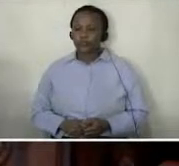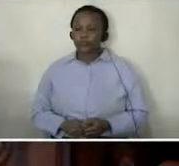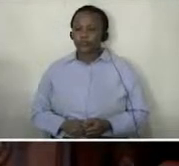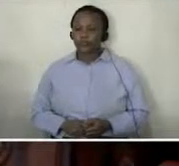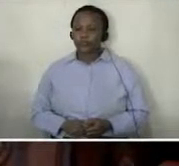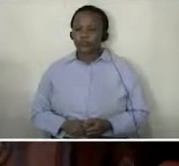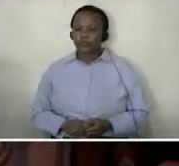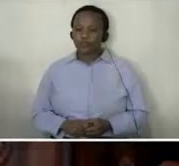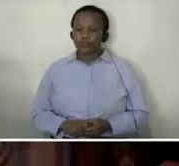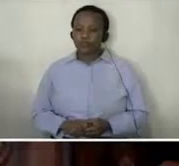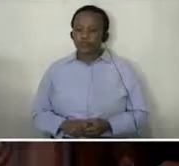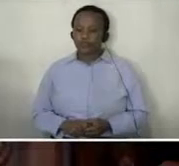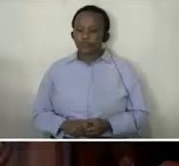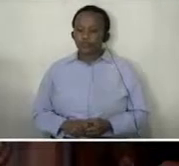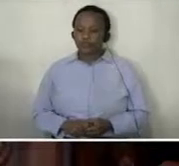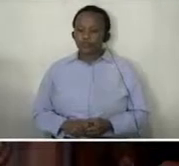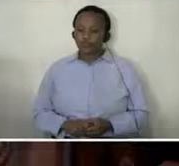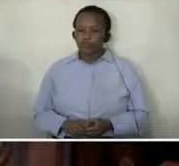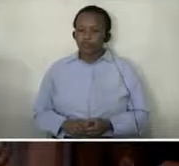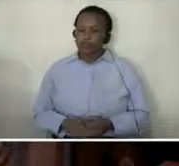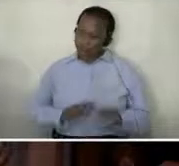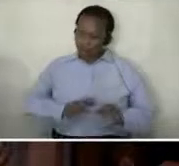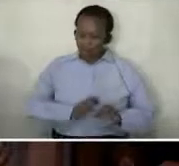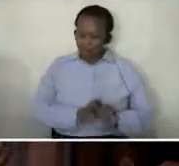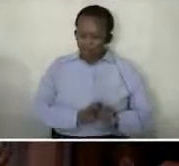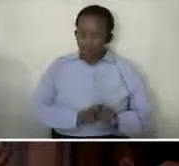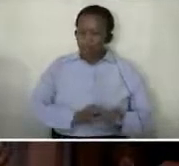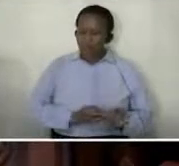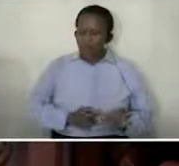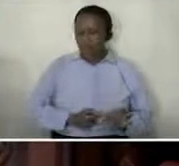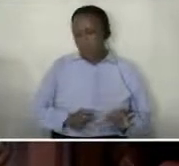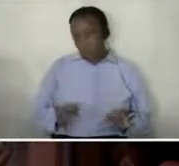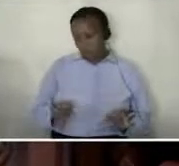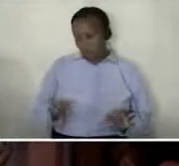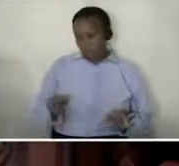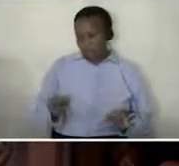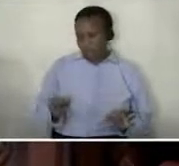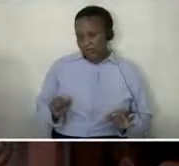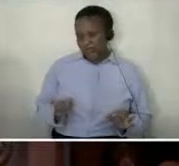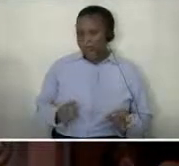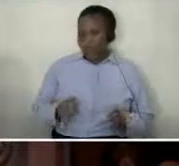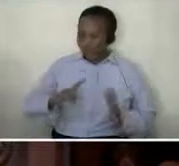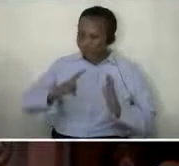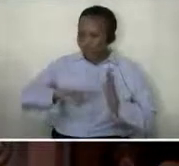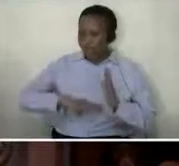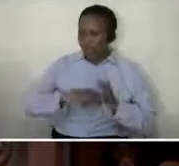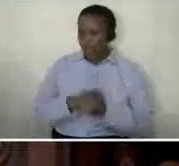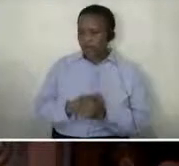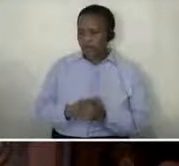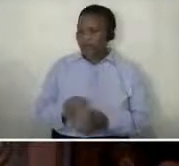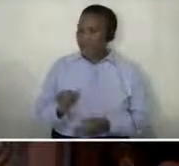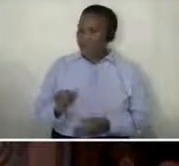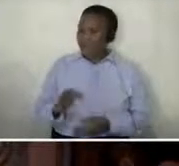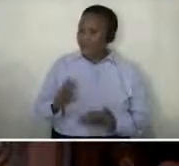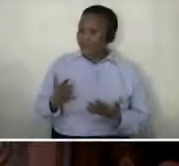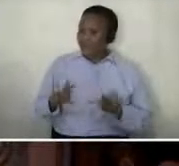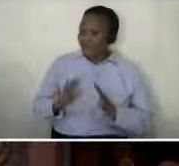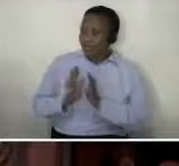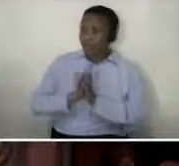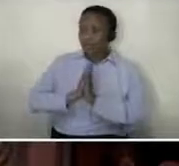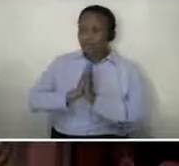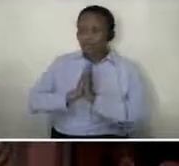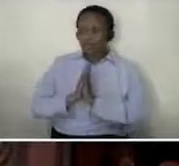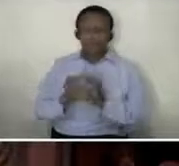We will now, yeah, the minority whip can read it if they had made that arrangement. There is none. I don't know. You are